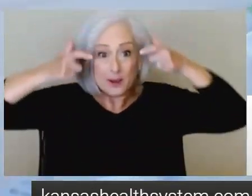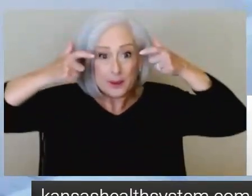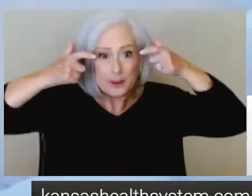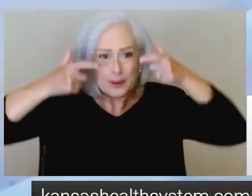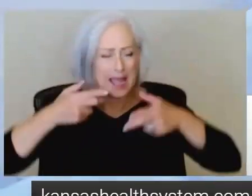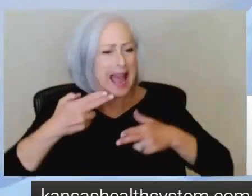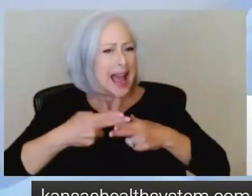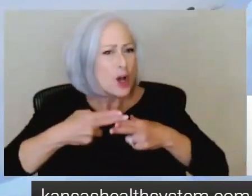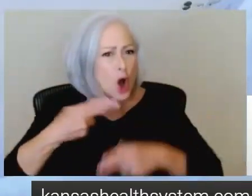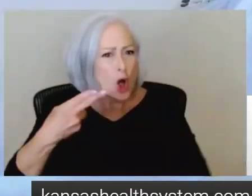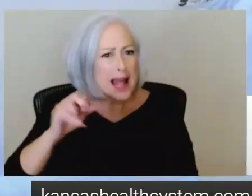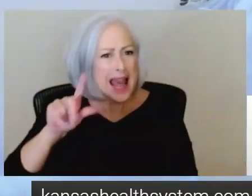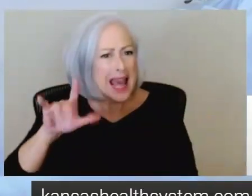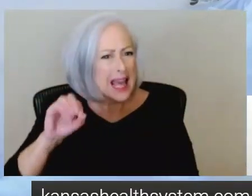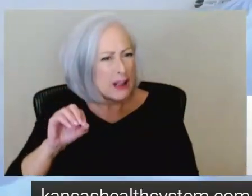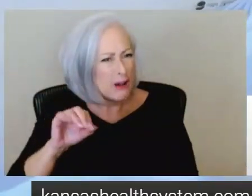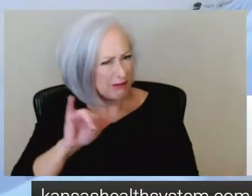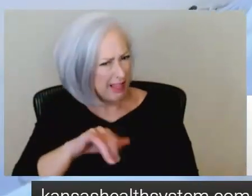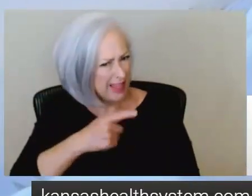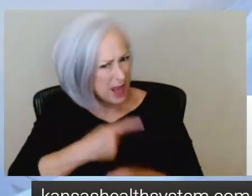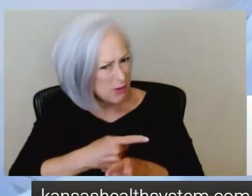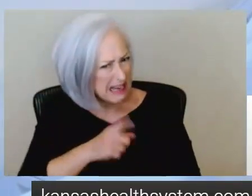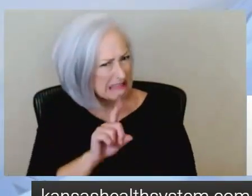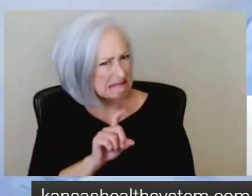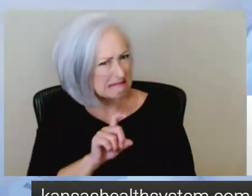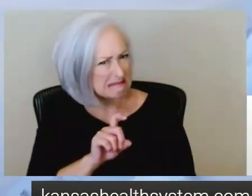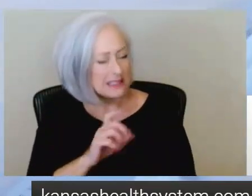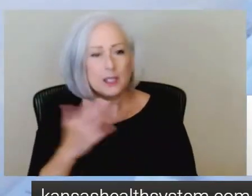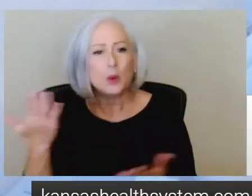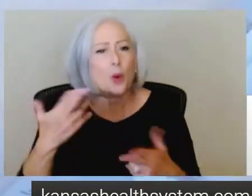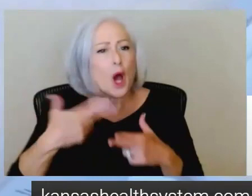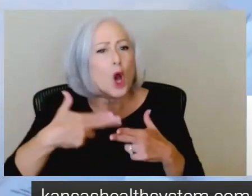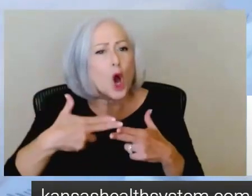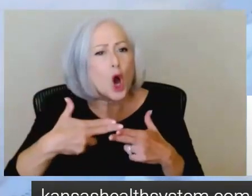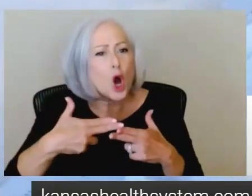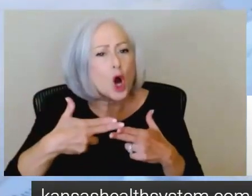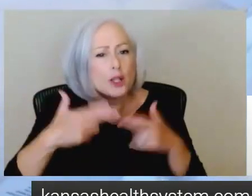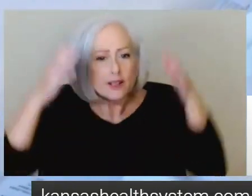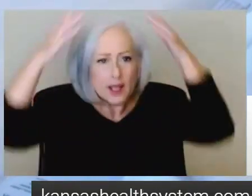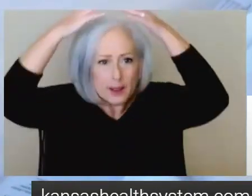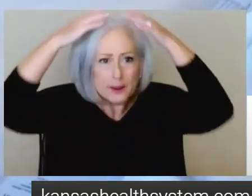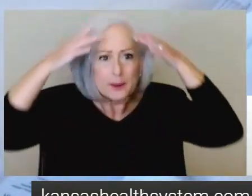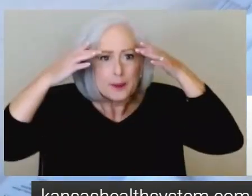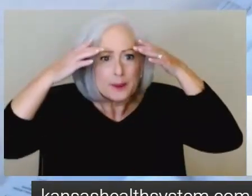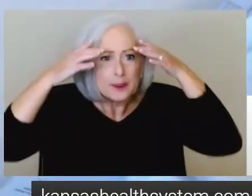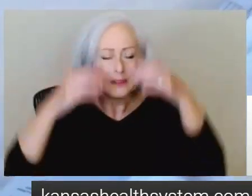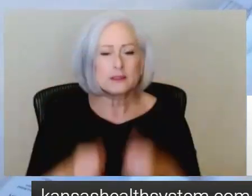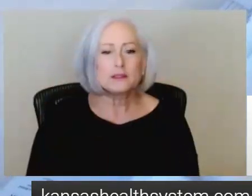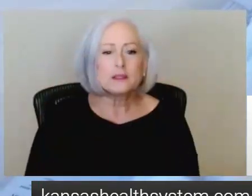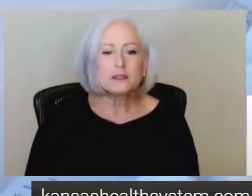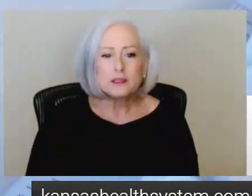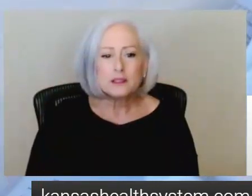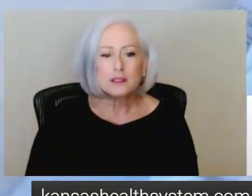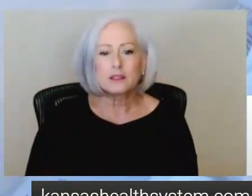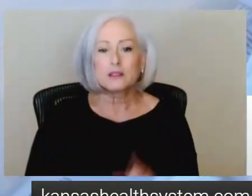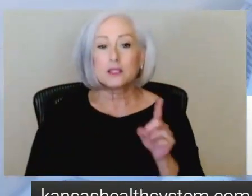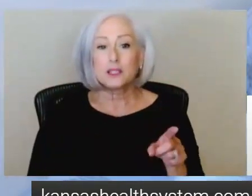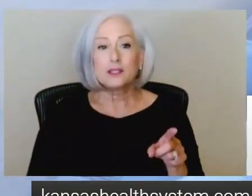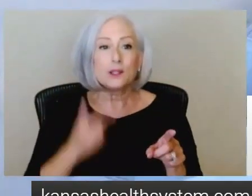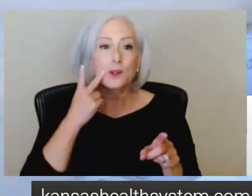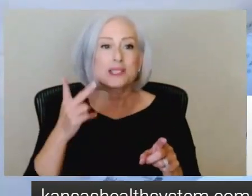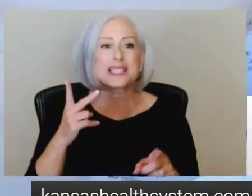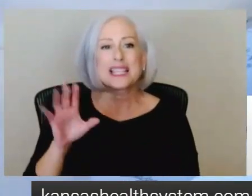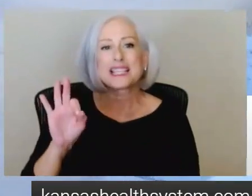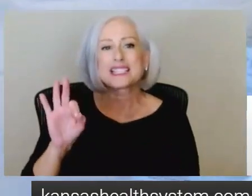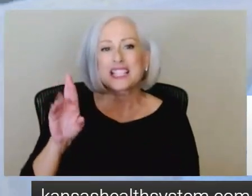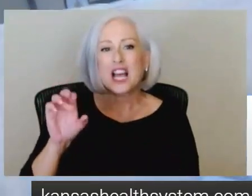calling it a halo. What's it called that you're going to put on her, that the doctors and the surgeon are going to put around her head? So it's a frame. It's called